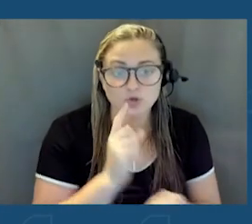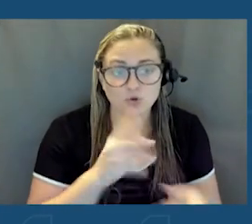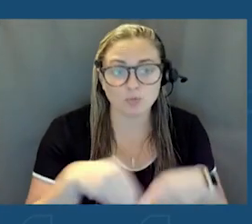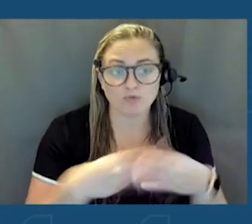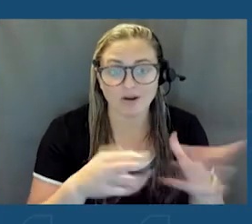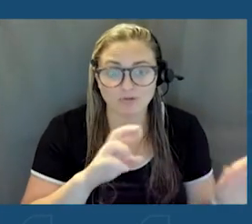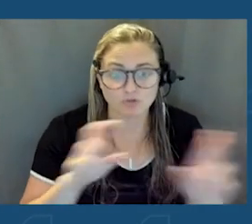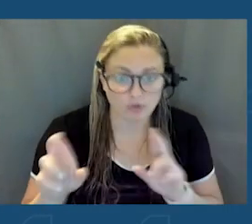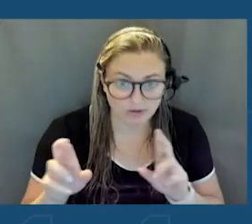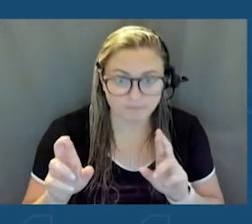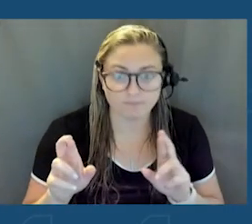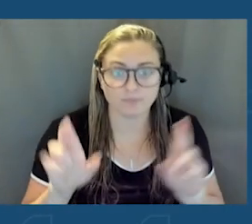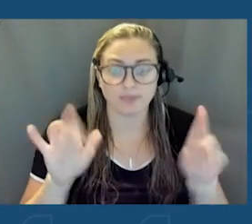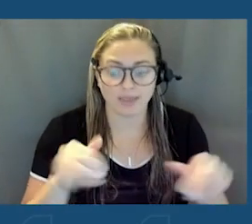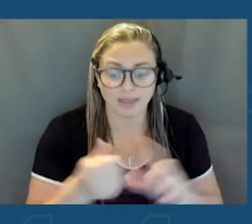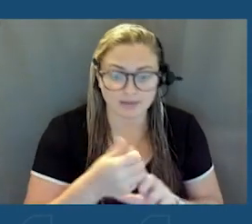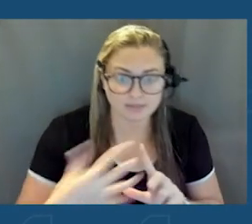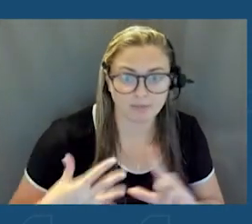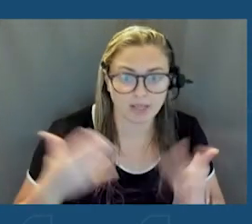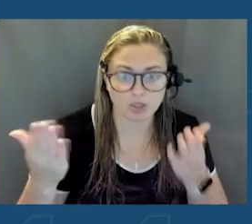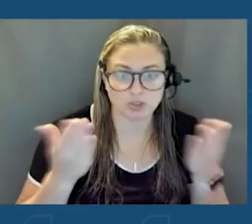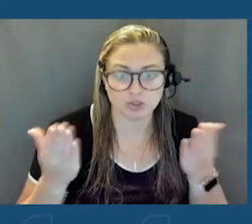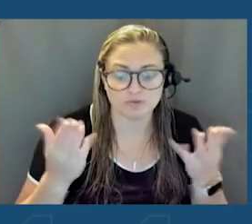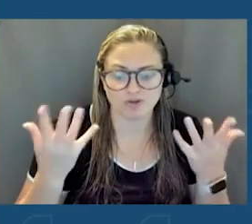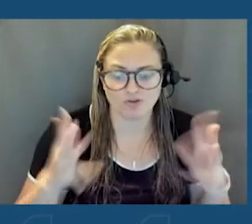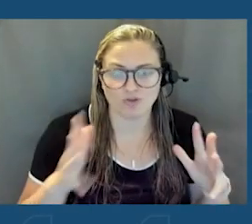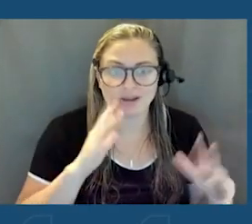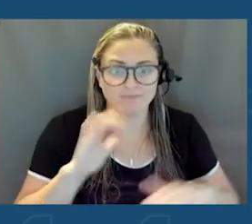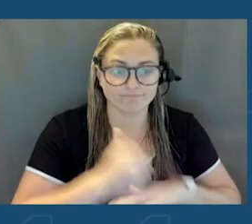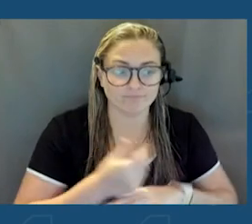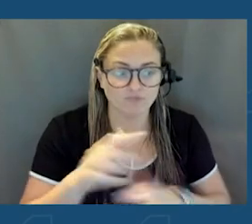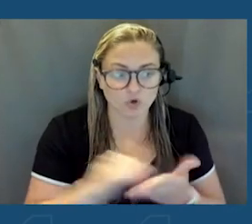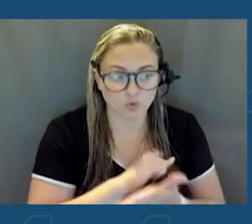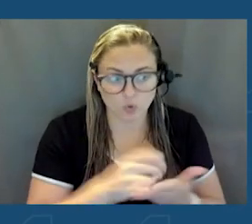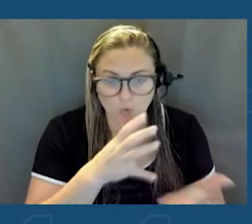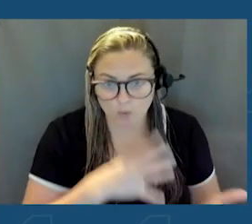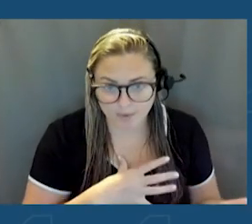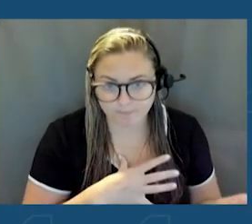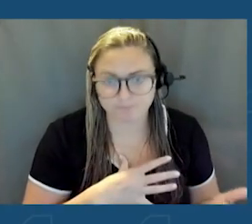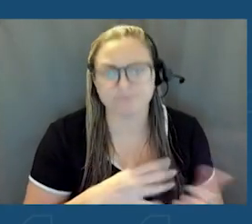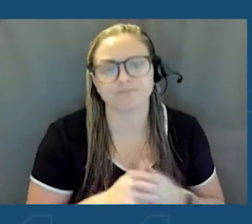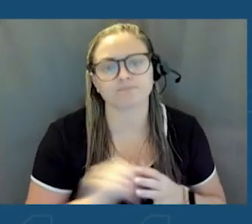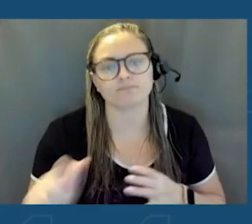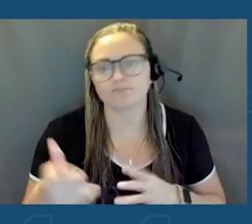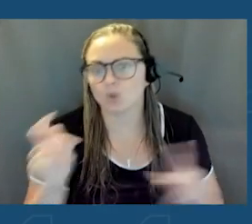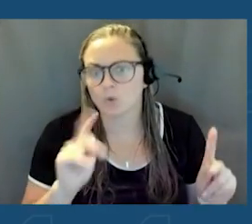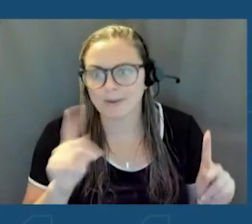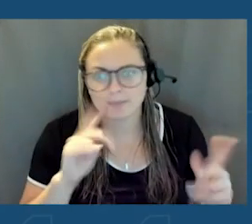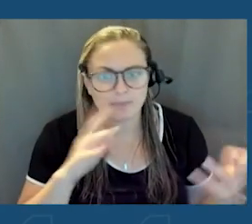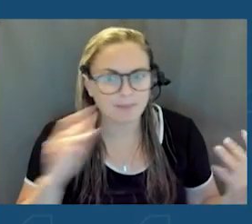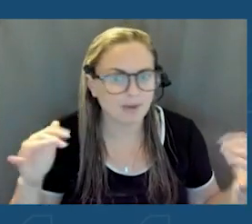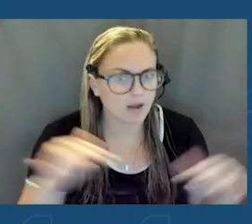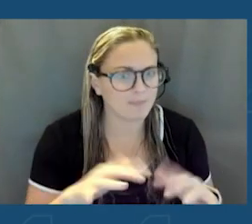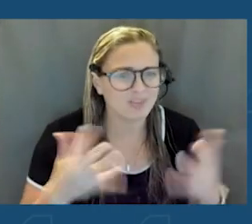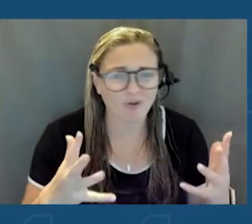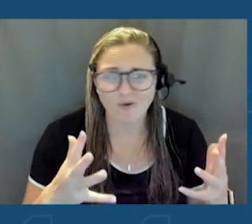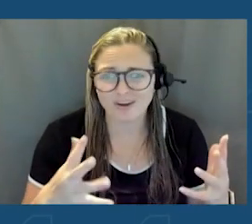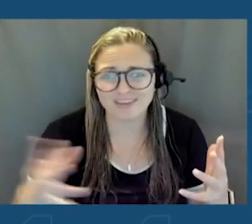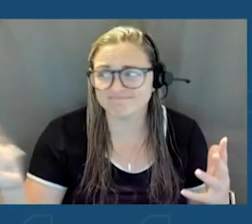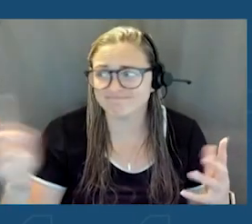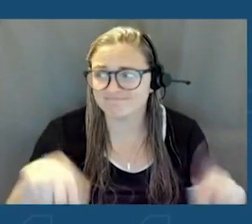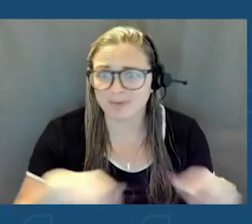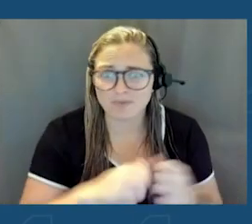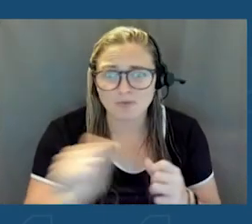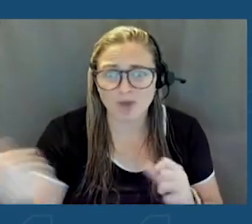that they can expand their services already for New York women and others who may be coming. They're already coming from other states like Ohio